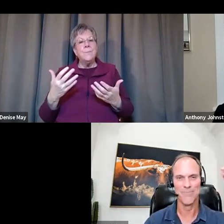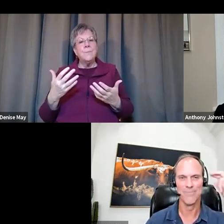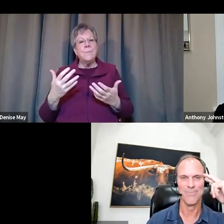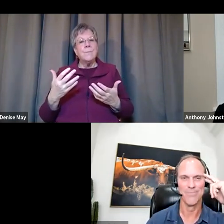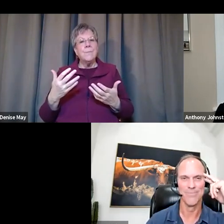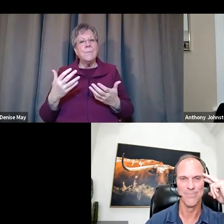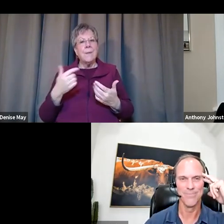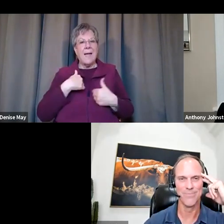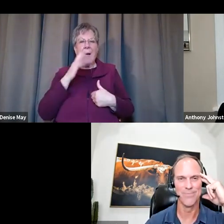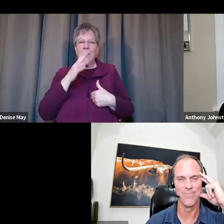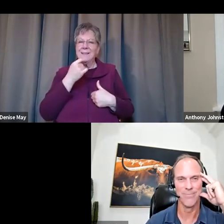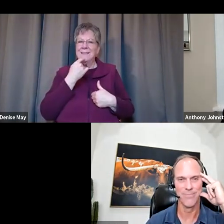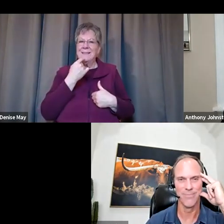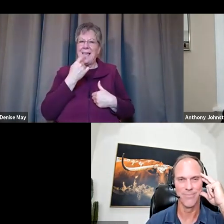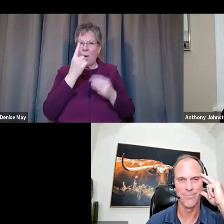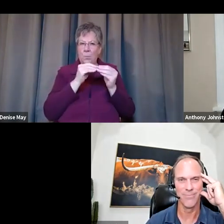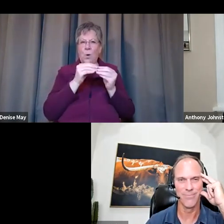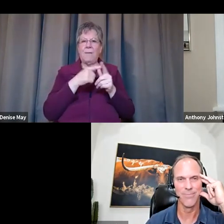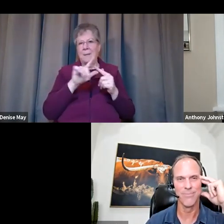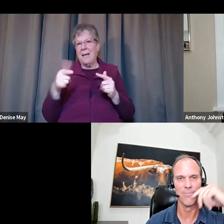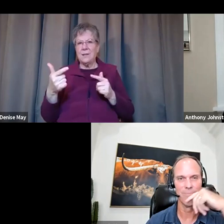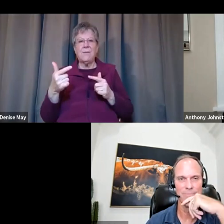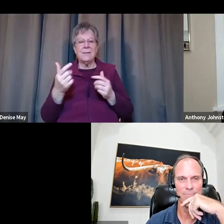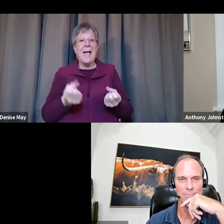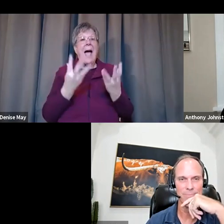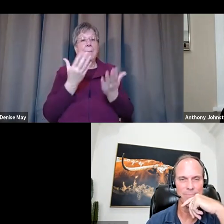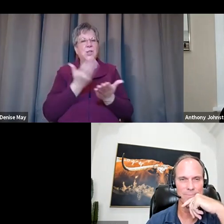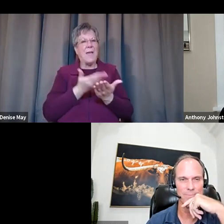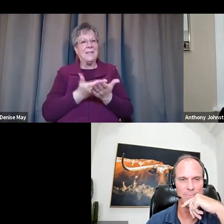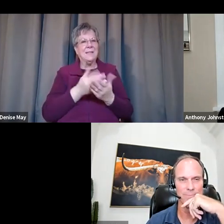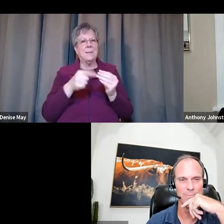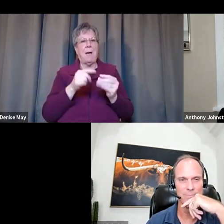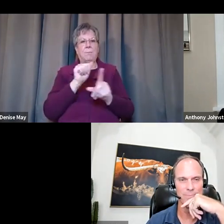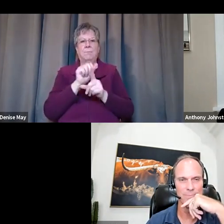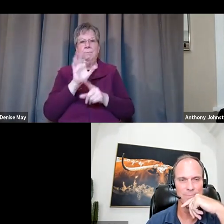I'll take another piece and then pass it off to Darren, which is the question of how much evidence there is of fraud.